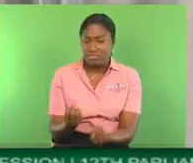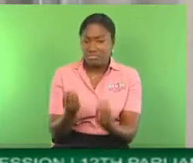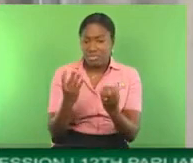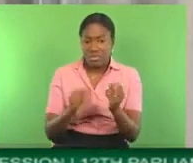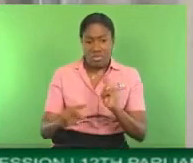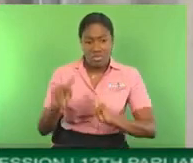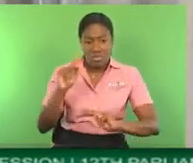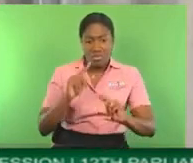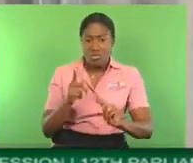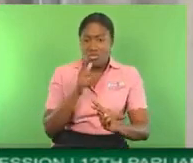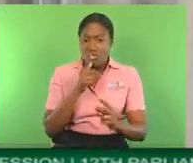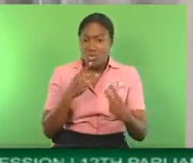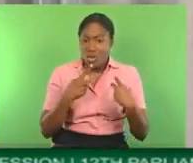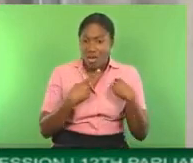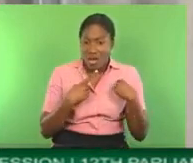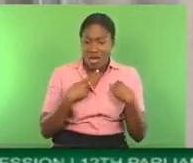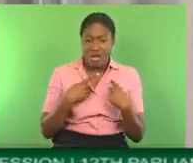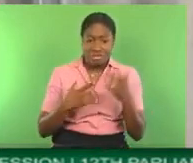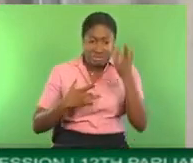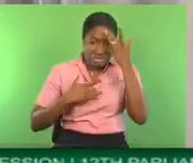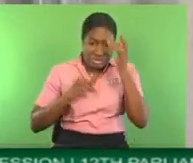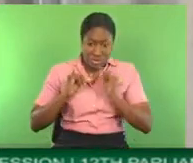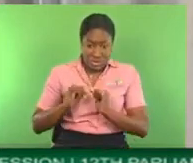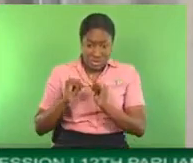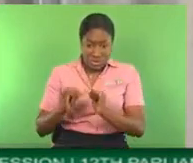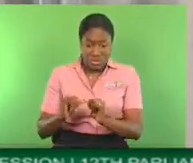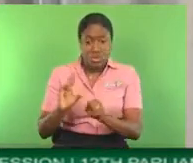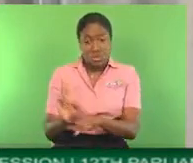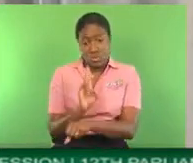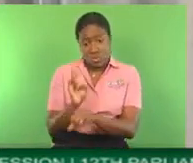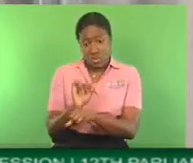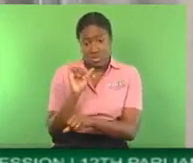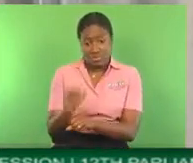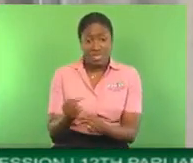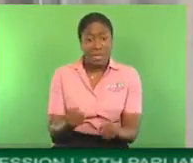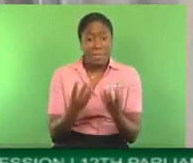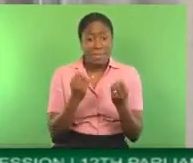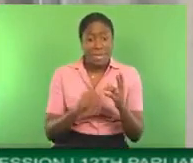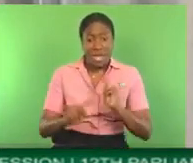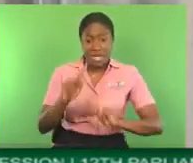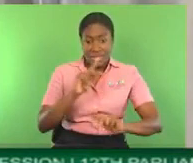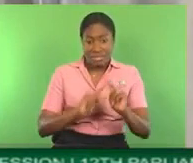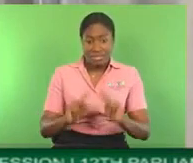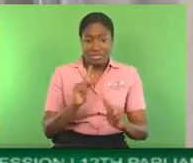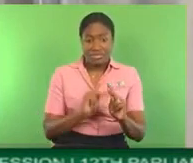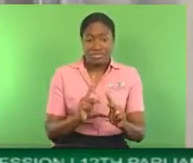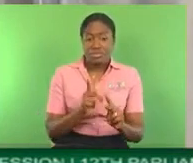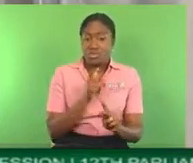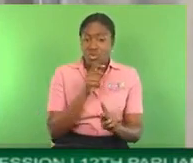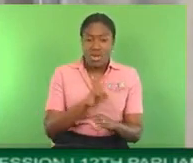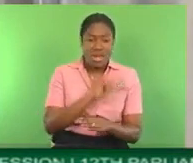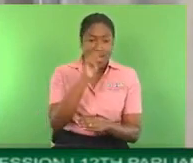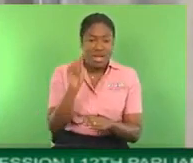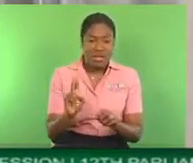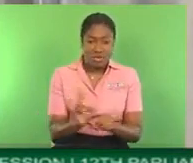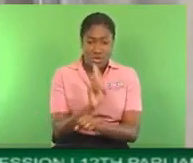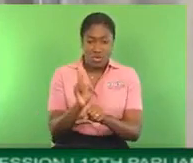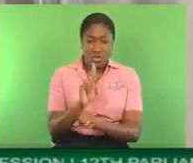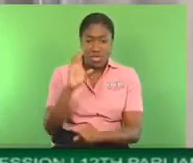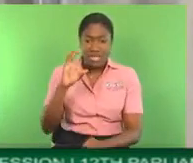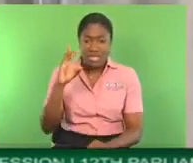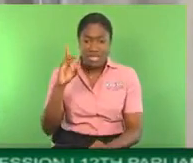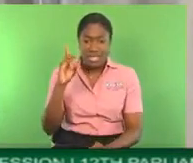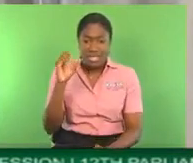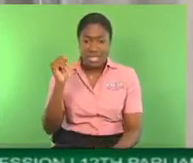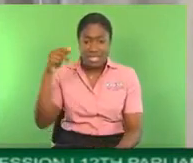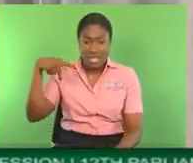NCDs. And I tell you, many people never use, as a physician, never use the CDAP program.